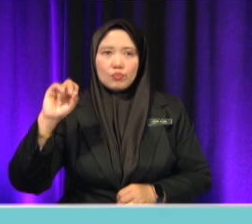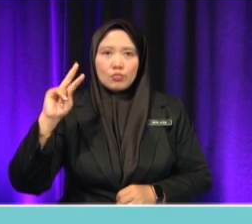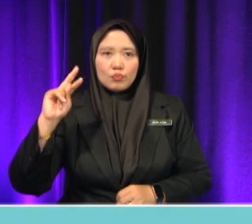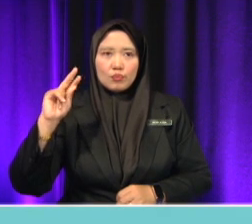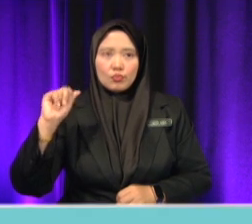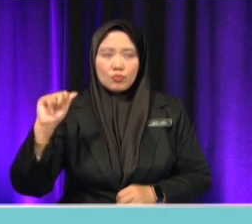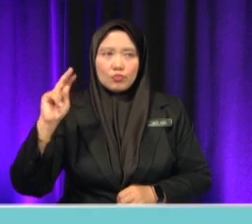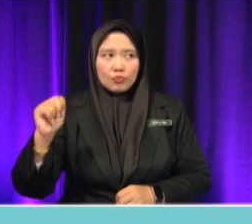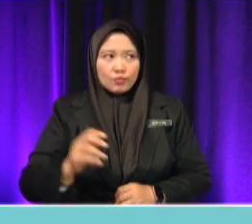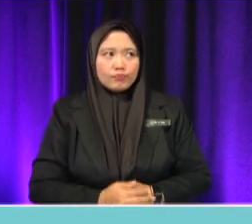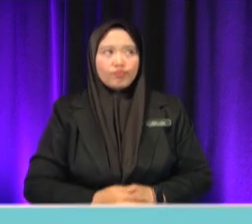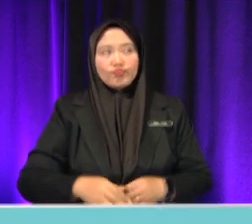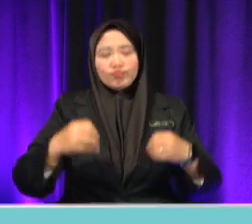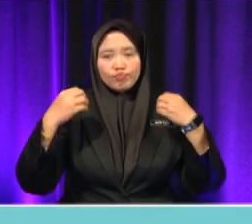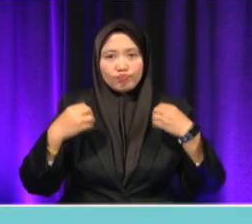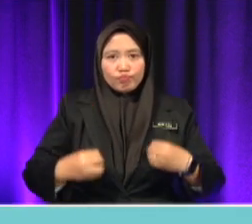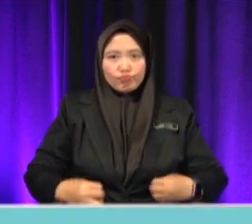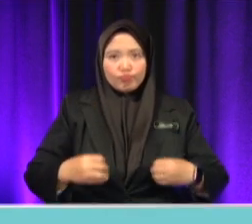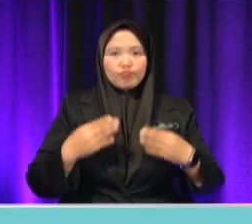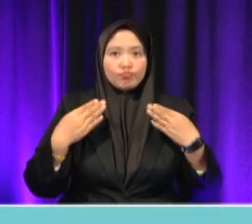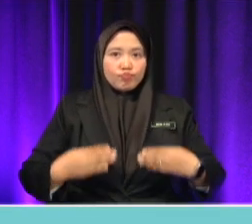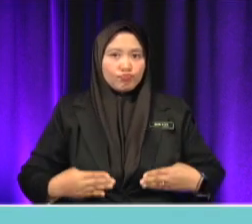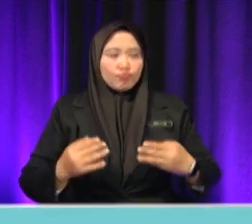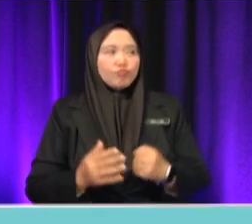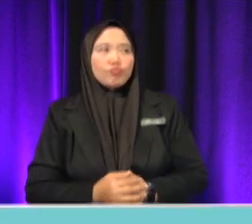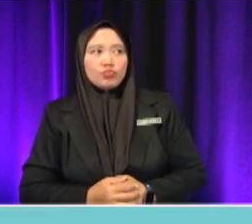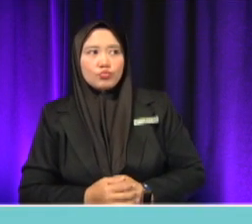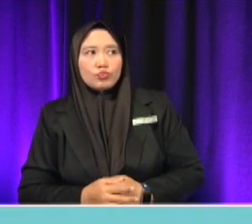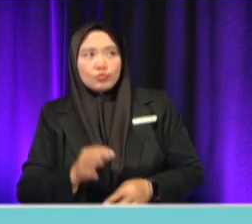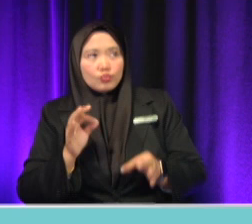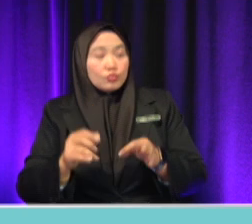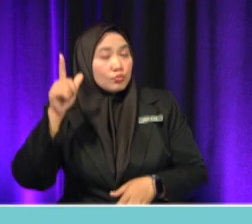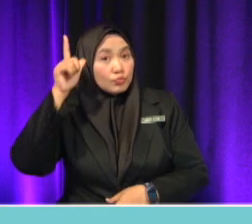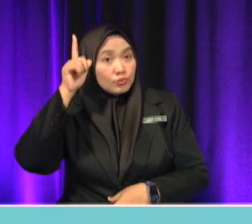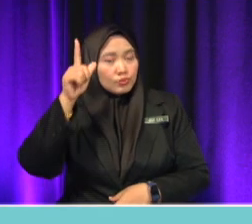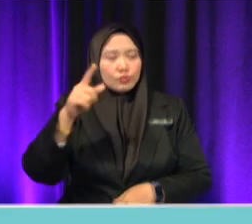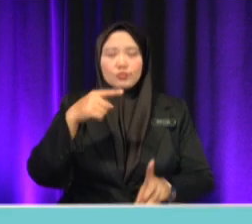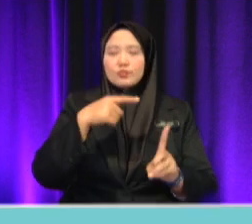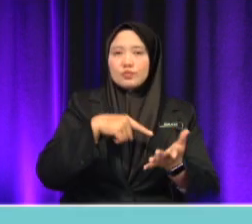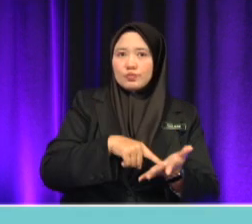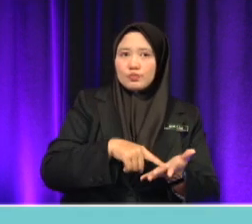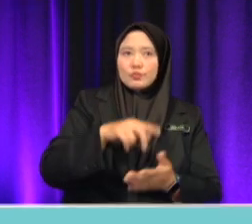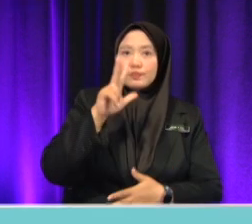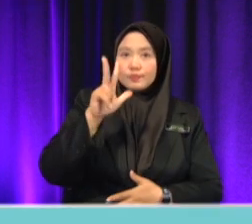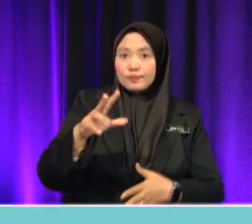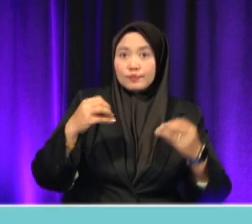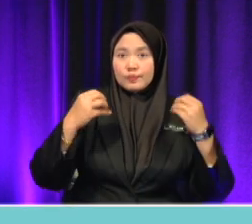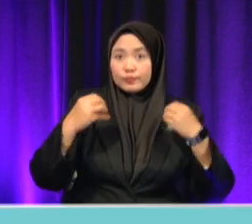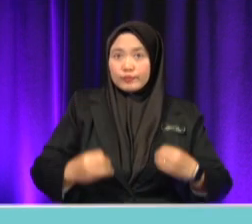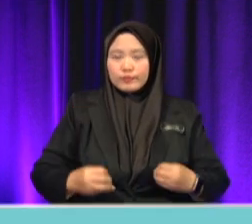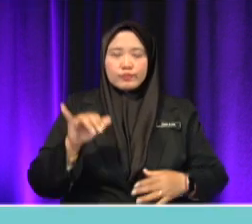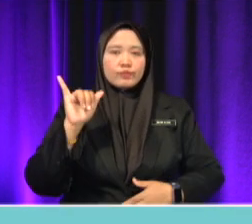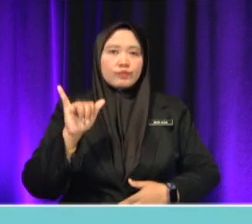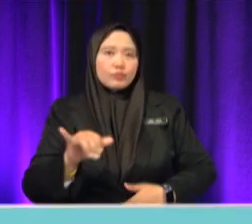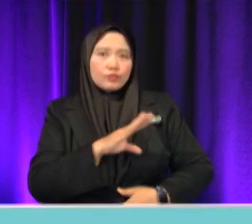now pupils, your task would be to match the organizations with its functions. What are